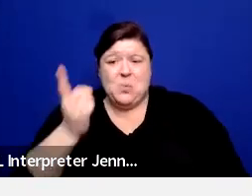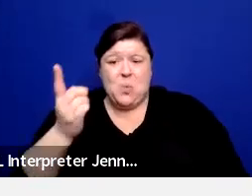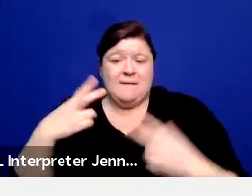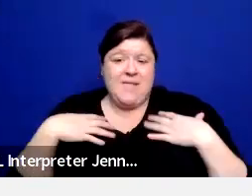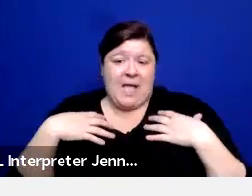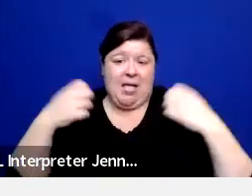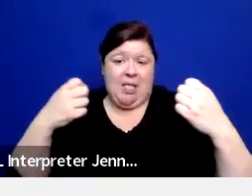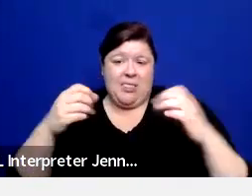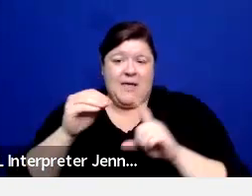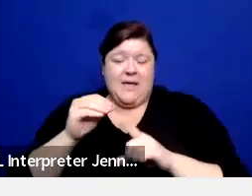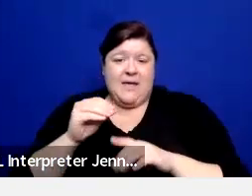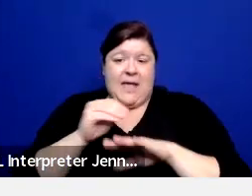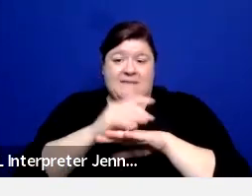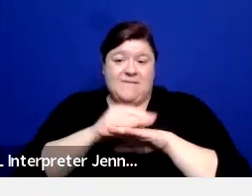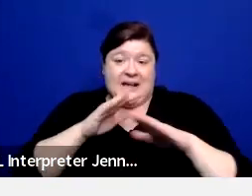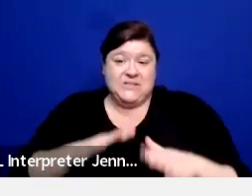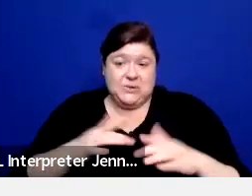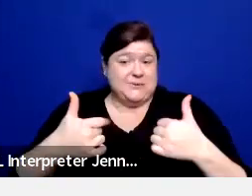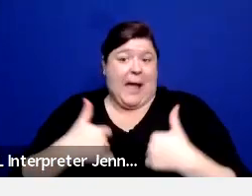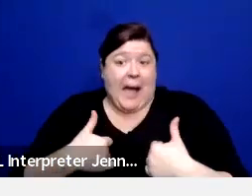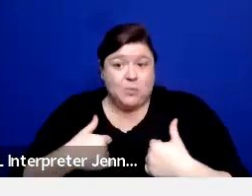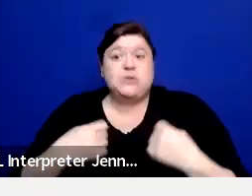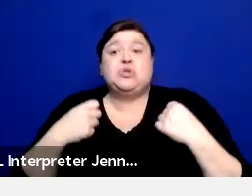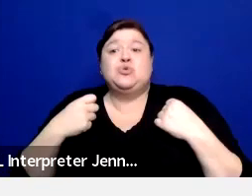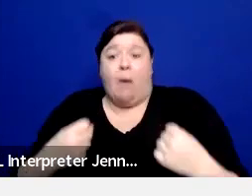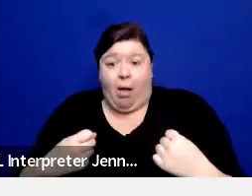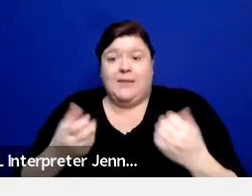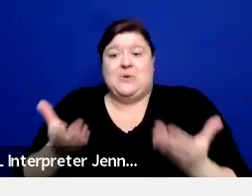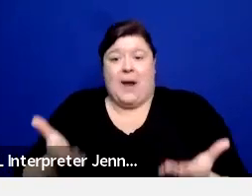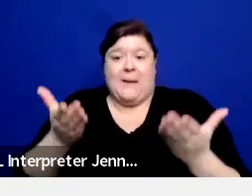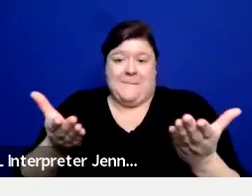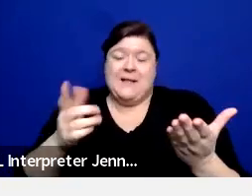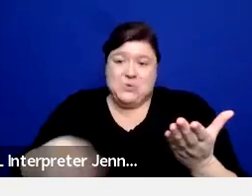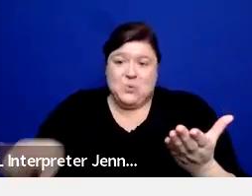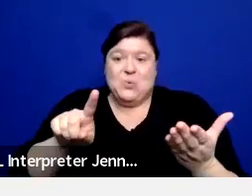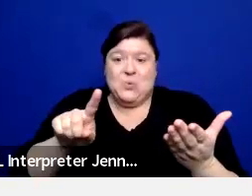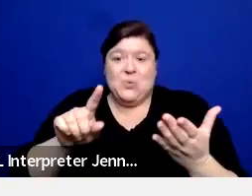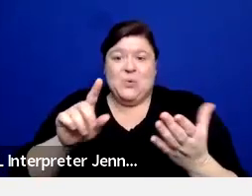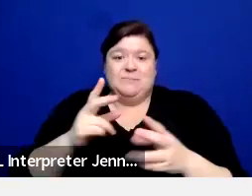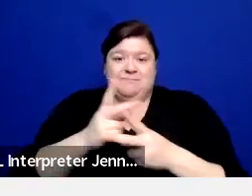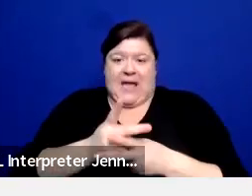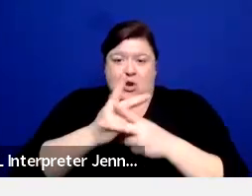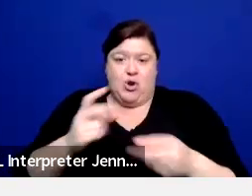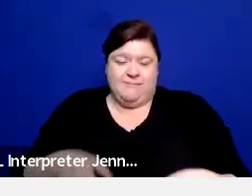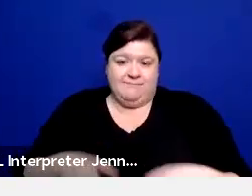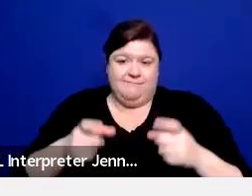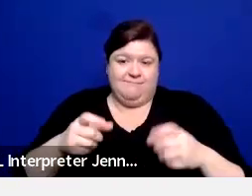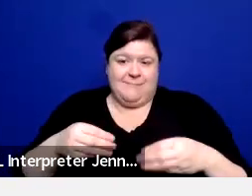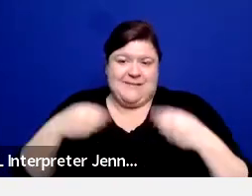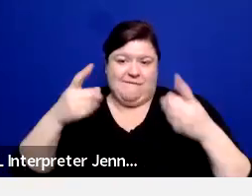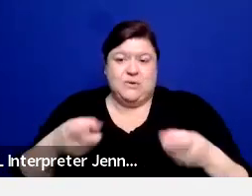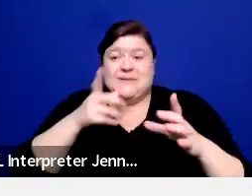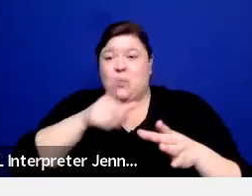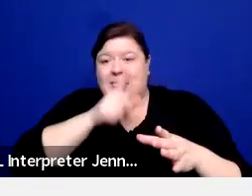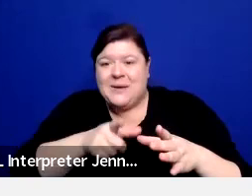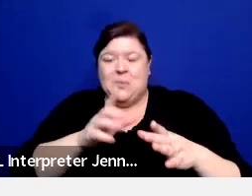advisors, it should come as no surprise that I'm going to strongly recommend that caregivers wear masks, just because it helps to reduce